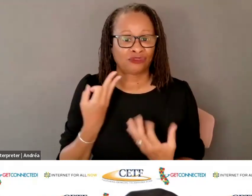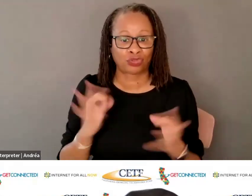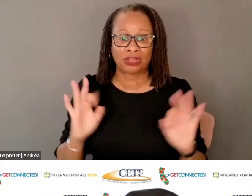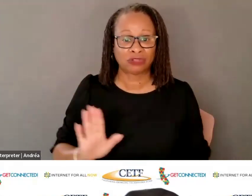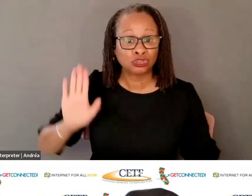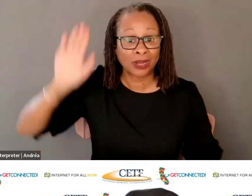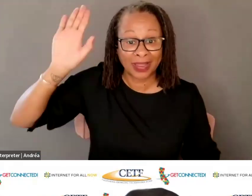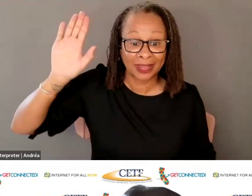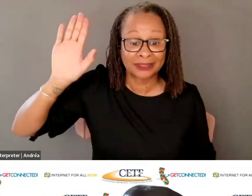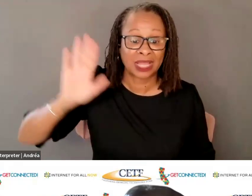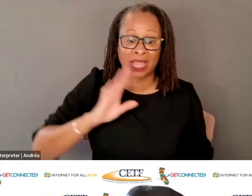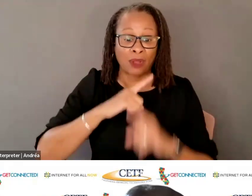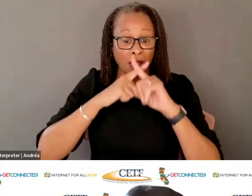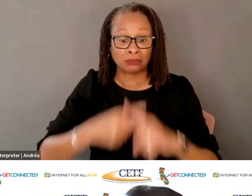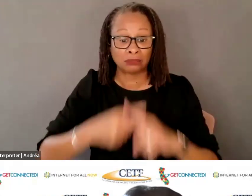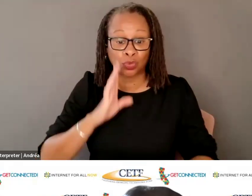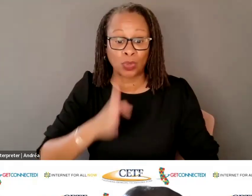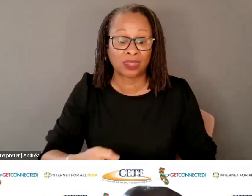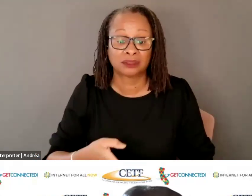hands and we'll unmute you. Or